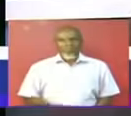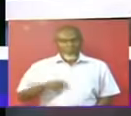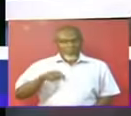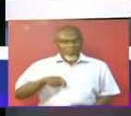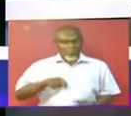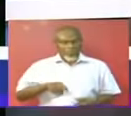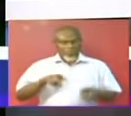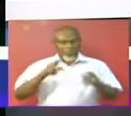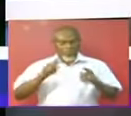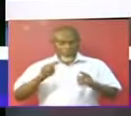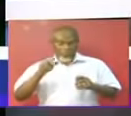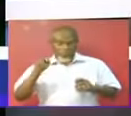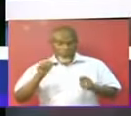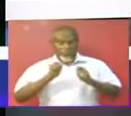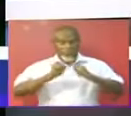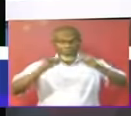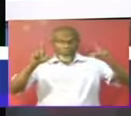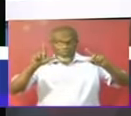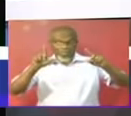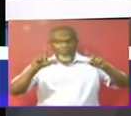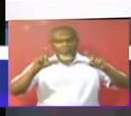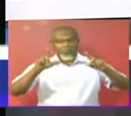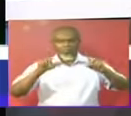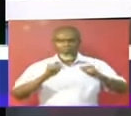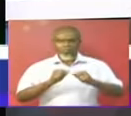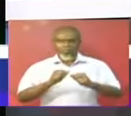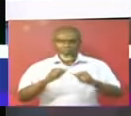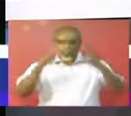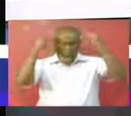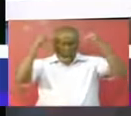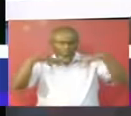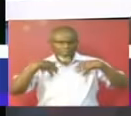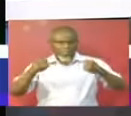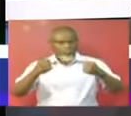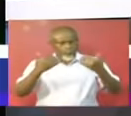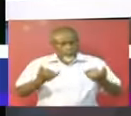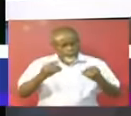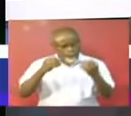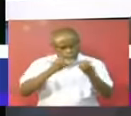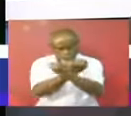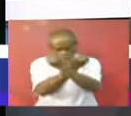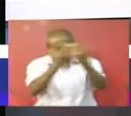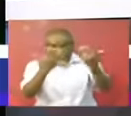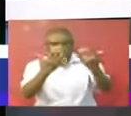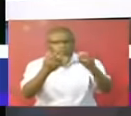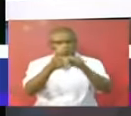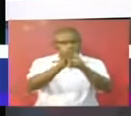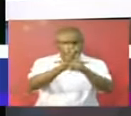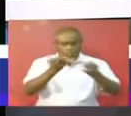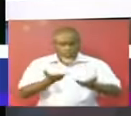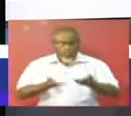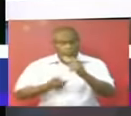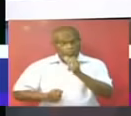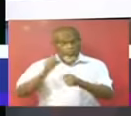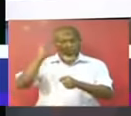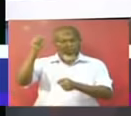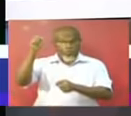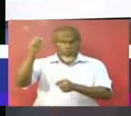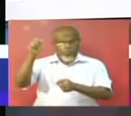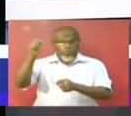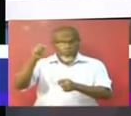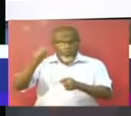This is TTT Live. I'm DK Rostar. The Ministry of Health is giving an update on the status of COVID-19 in Trinidad and Tobago.